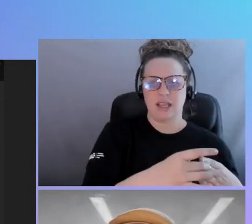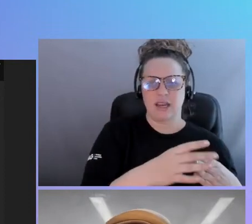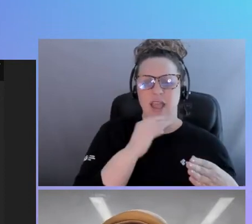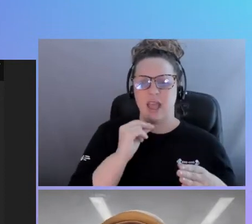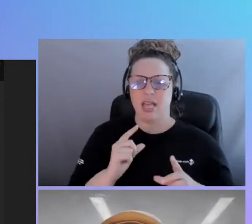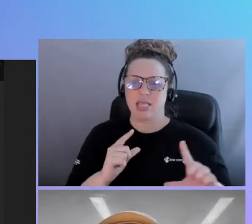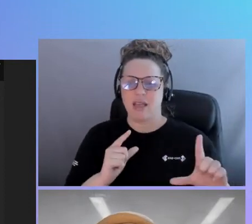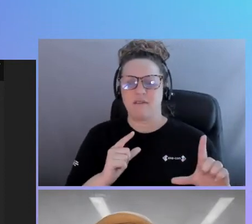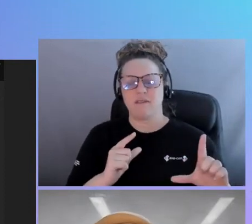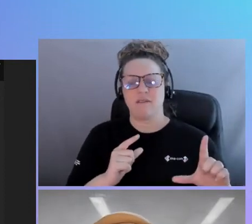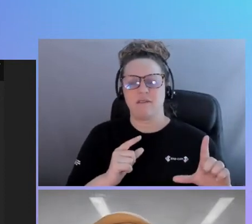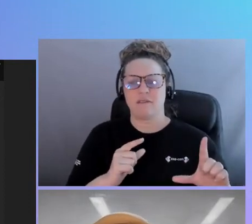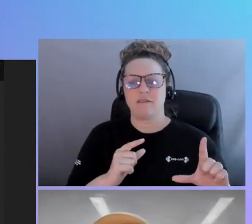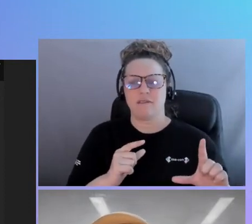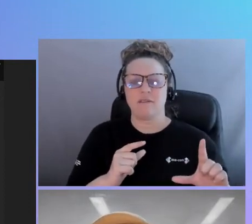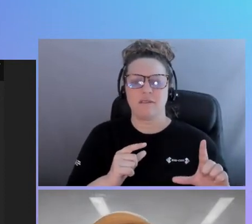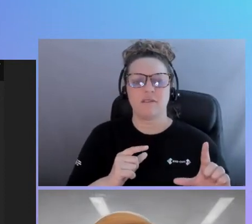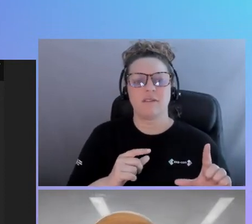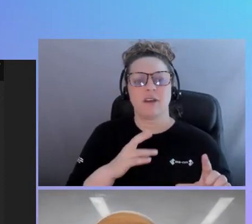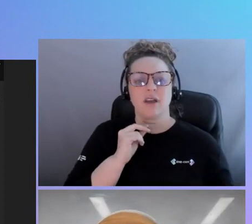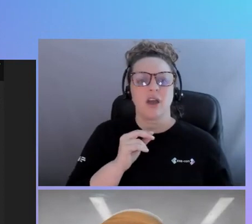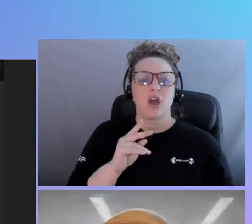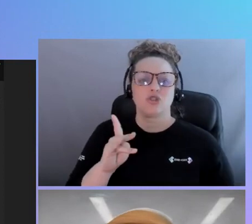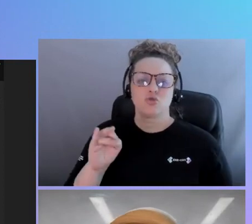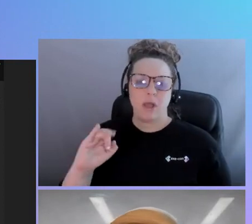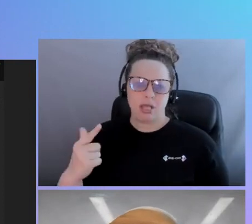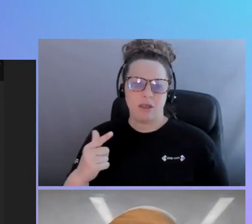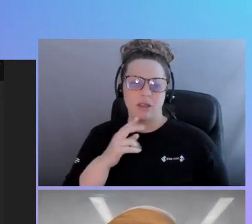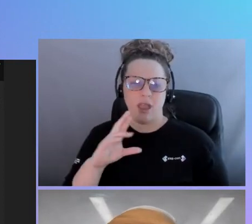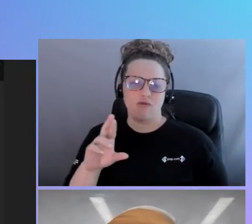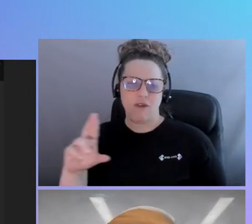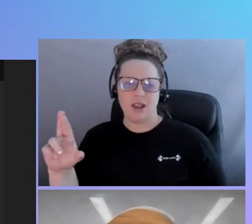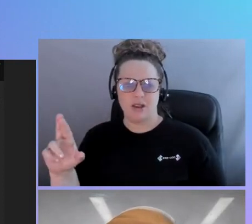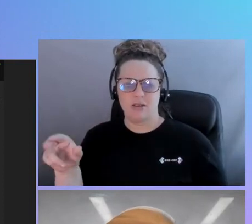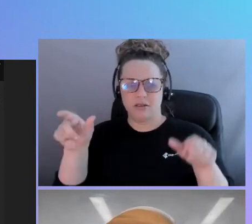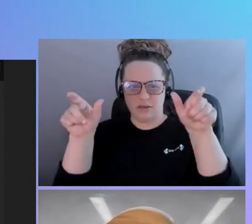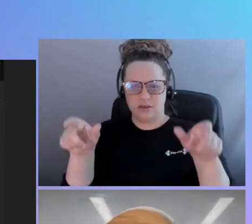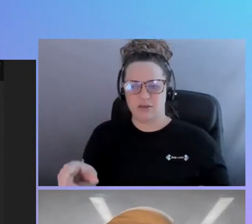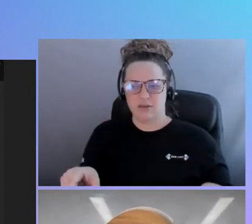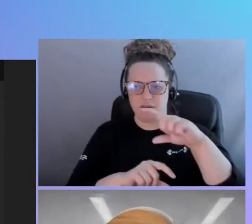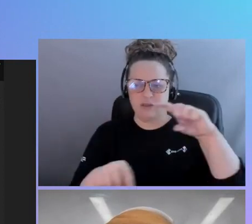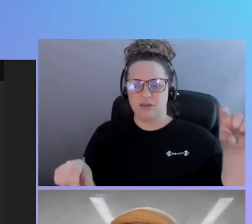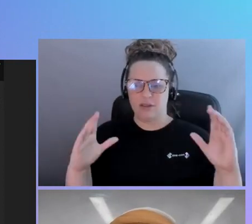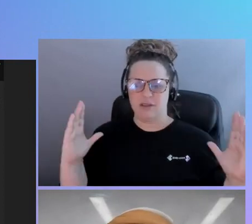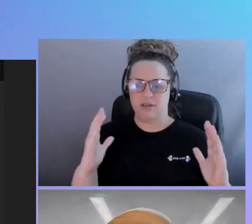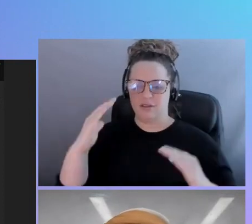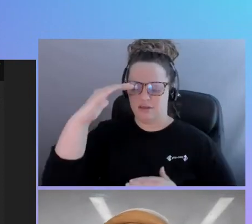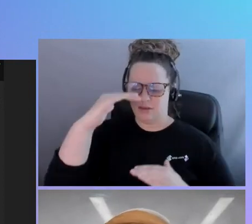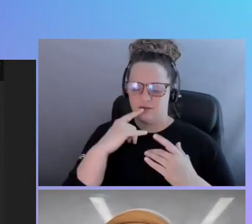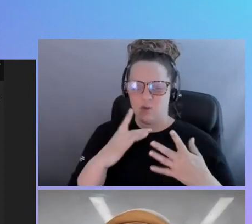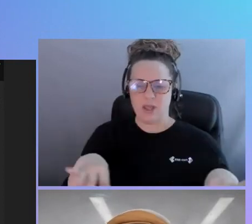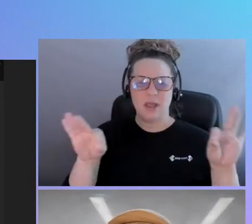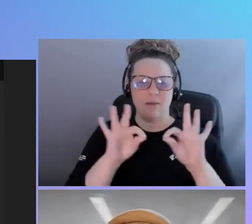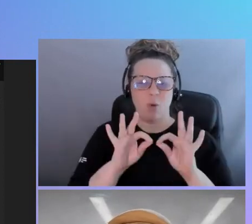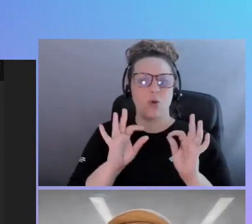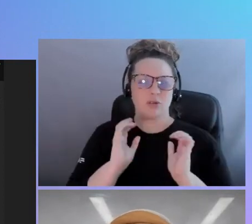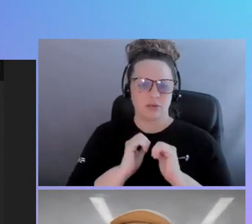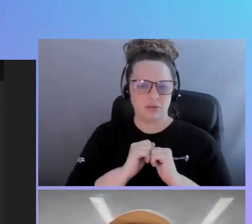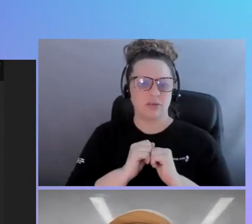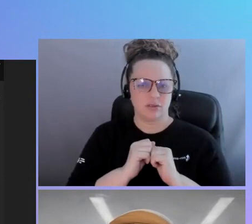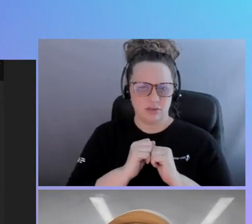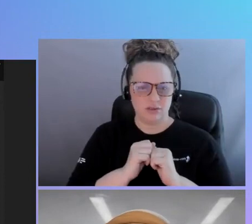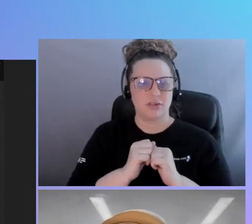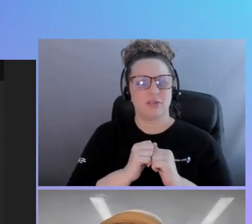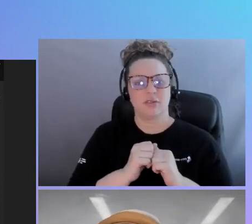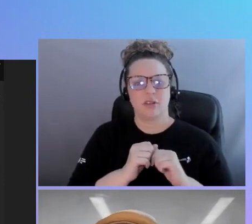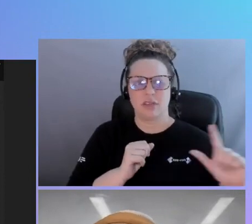constraints and trailing and right constraints. And this is important because you may think, what's the difference? So left is